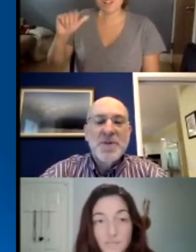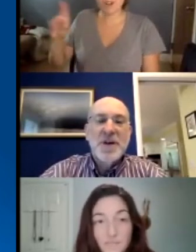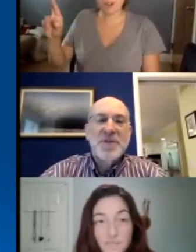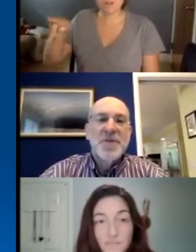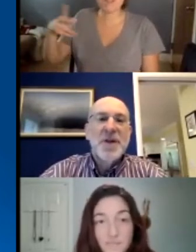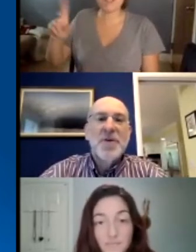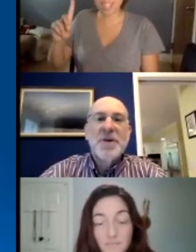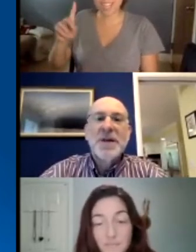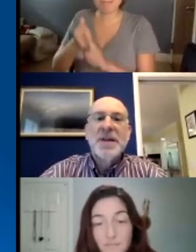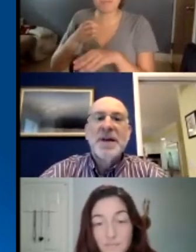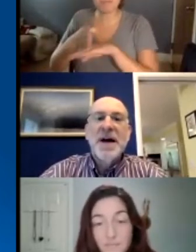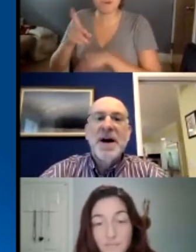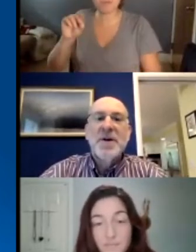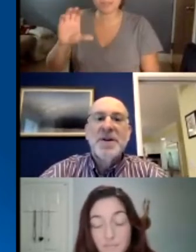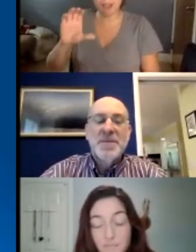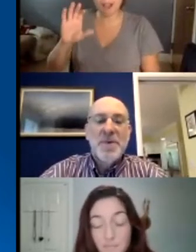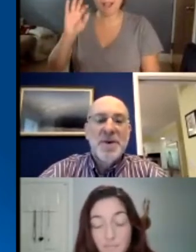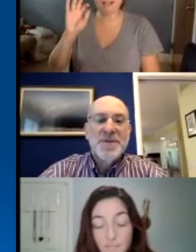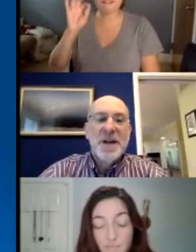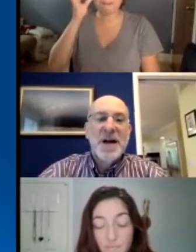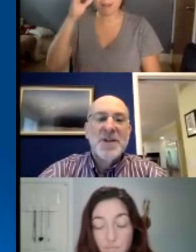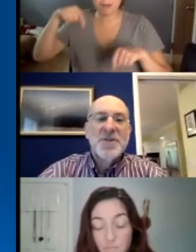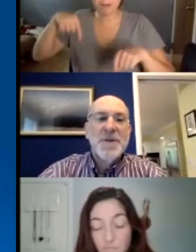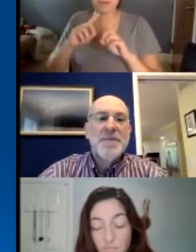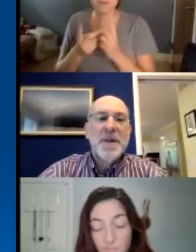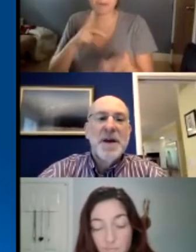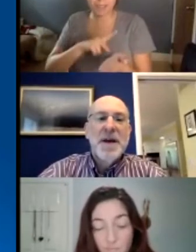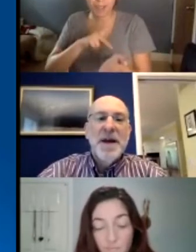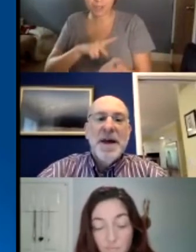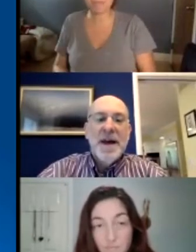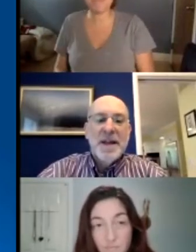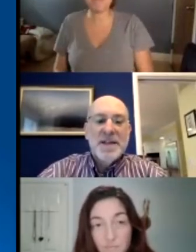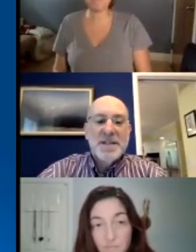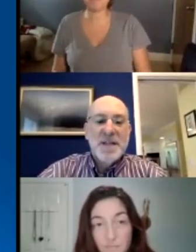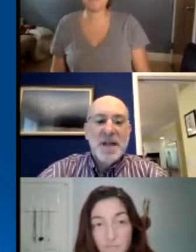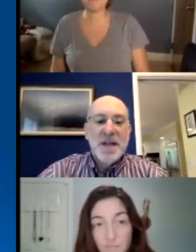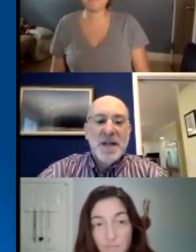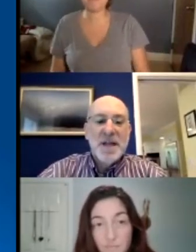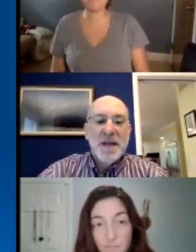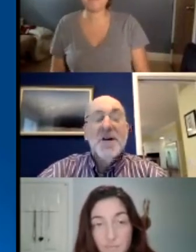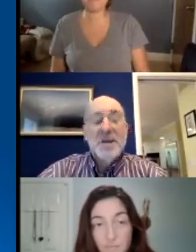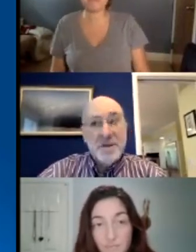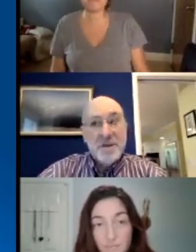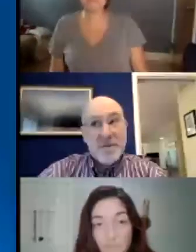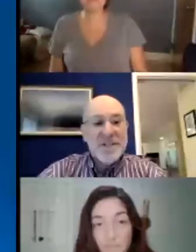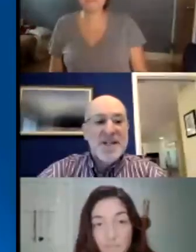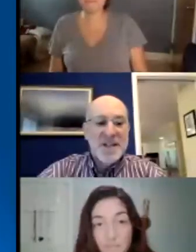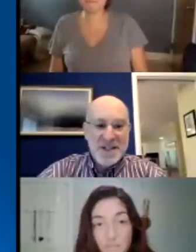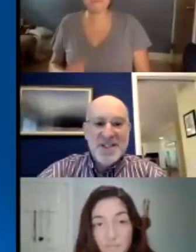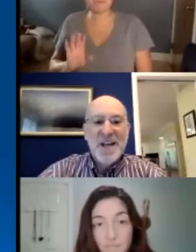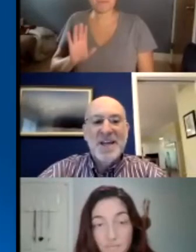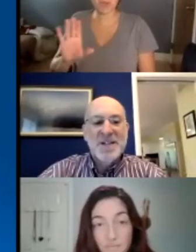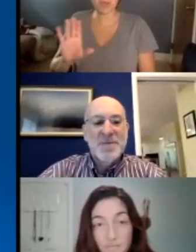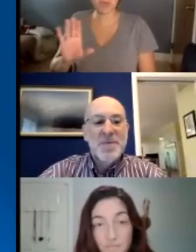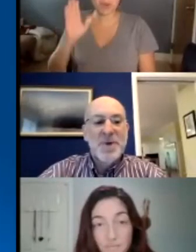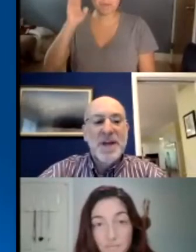a postdoctoral fellow in our Department of Psychiatry. And I'd like to just say, her presentation, I